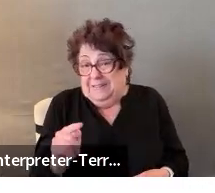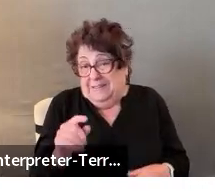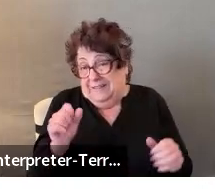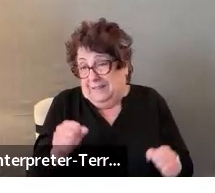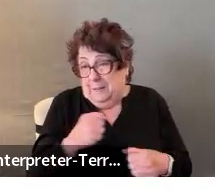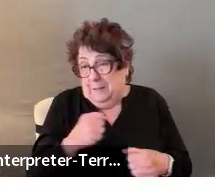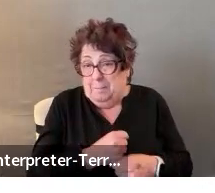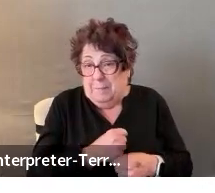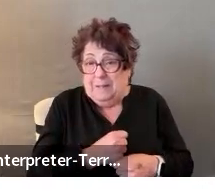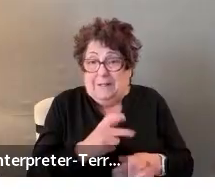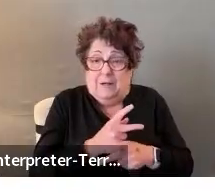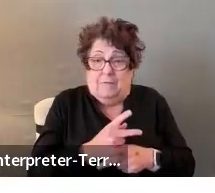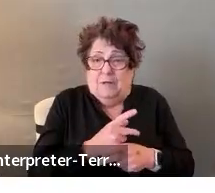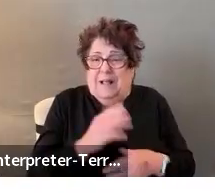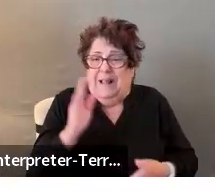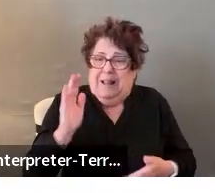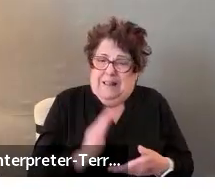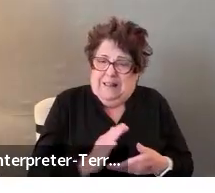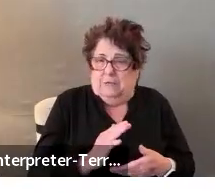emotionally.